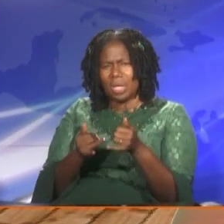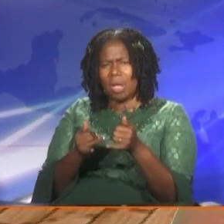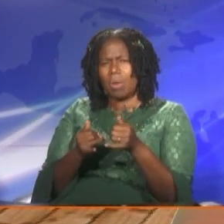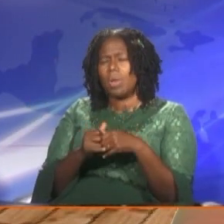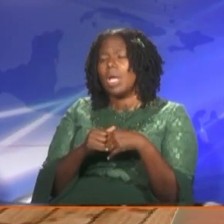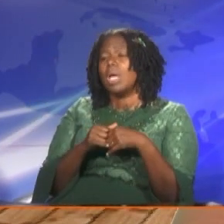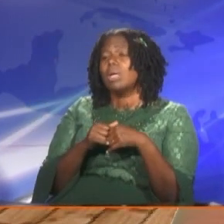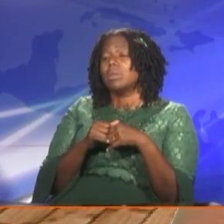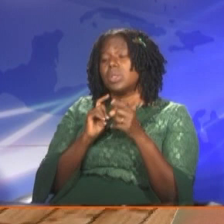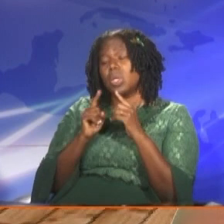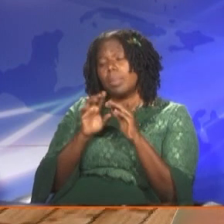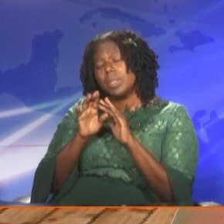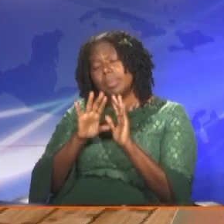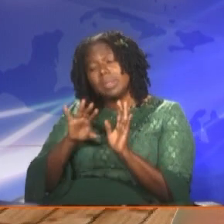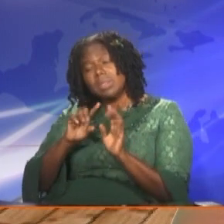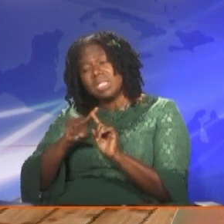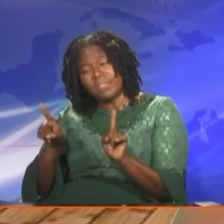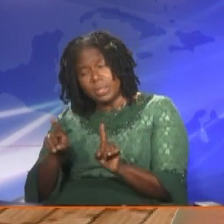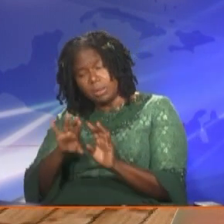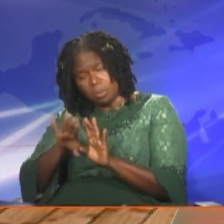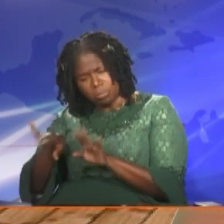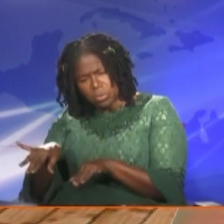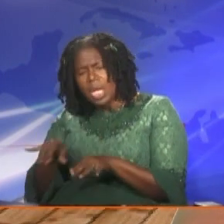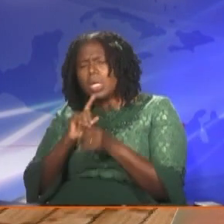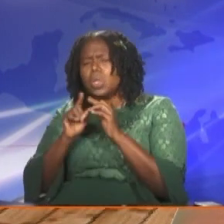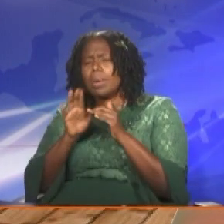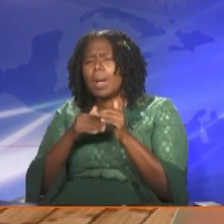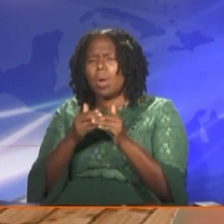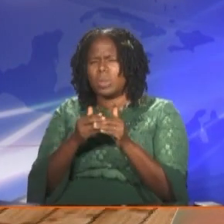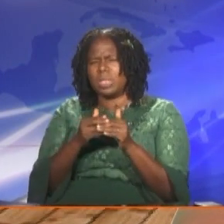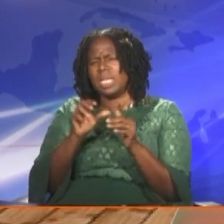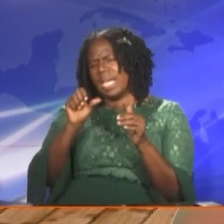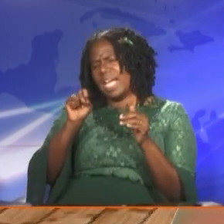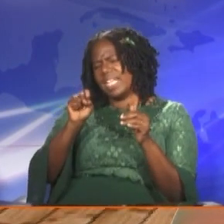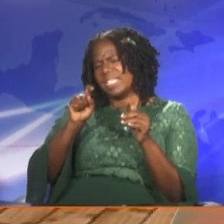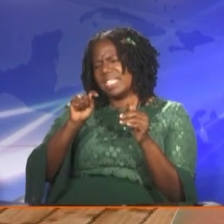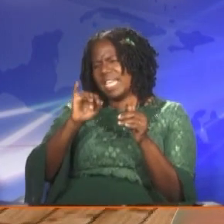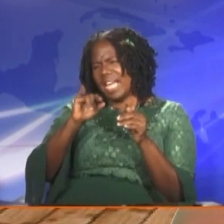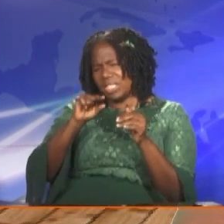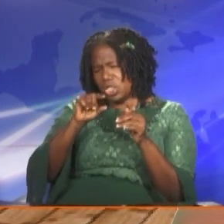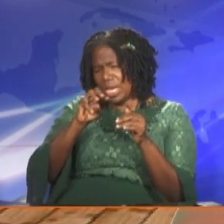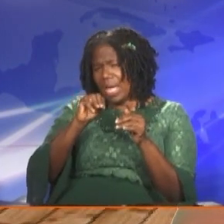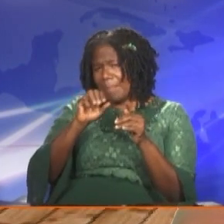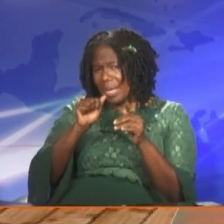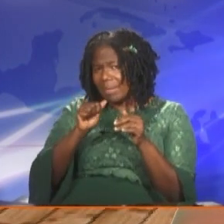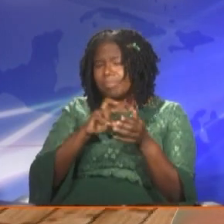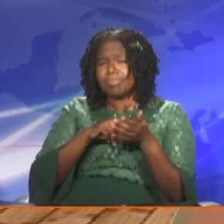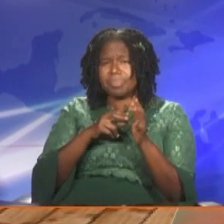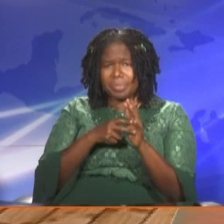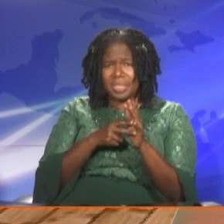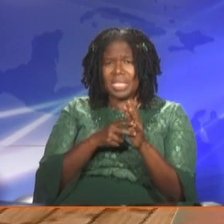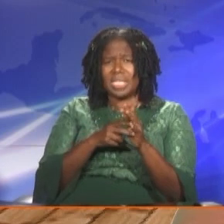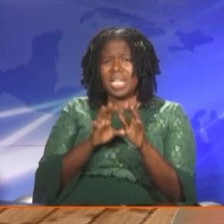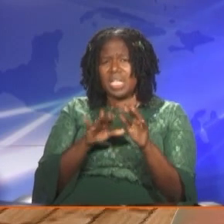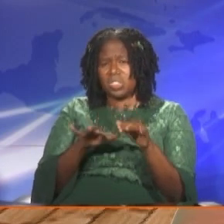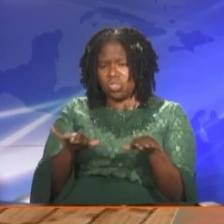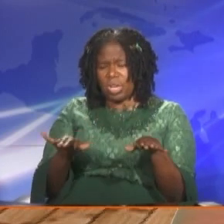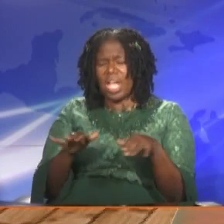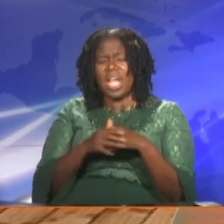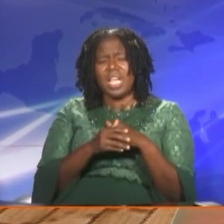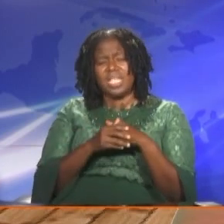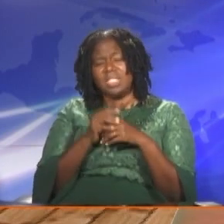badly because they could be subjected to bullying. Yes. They could be subjected to, again, child